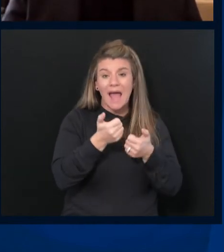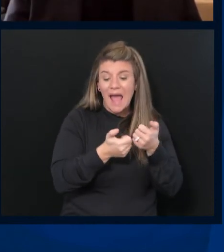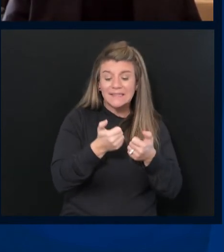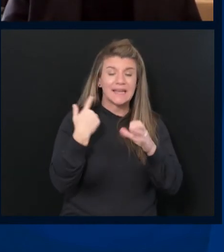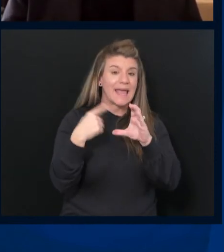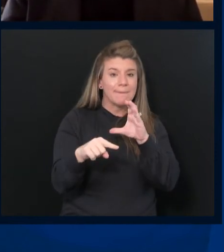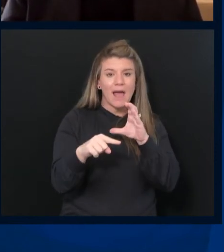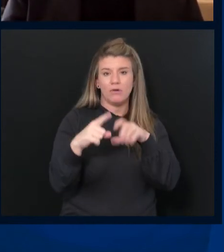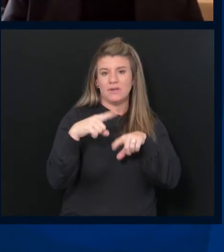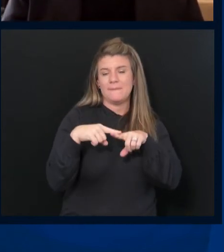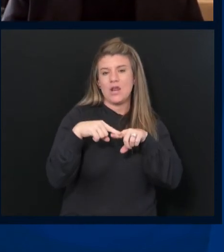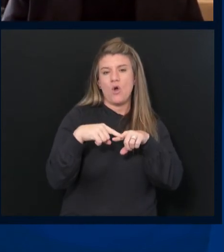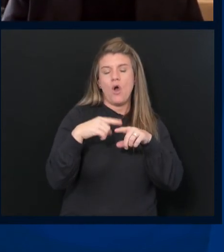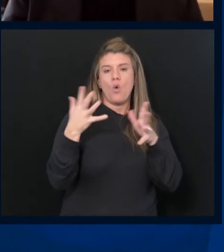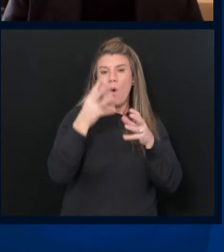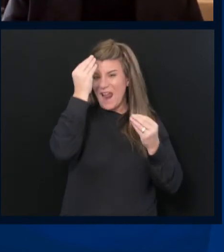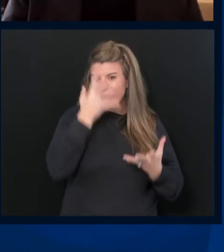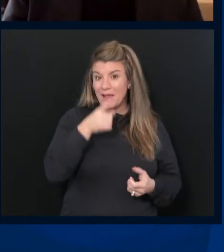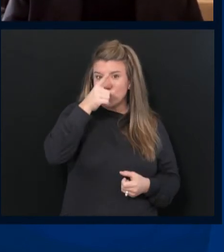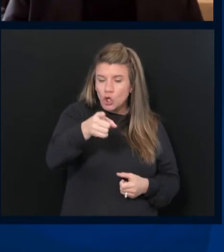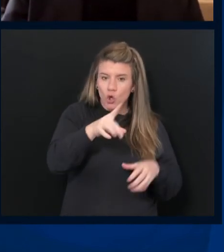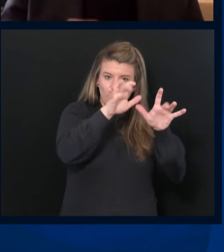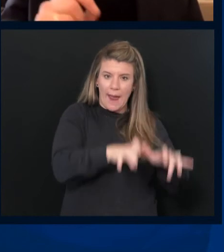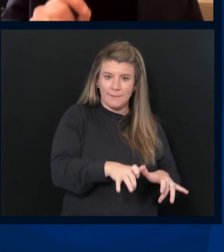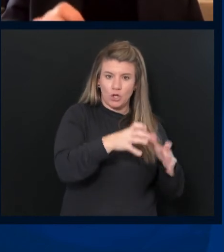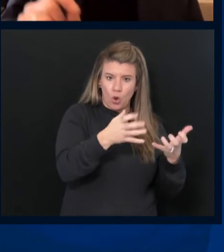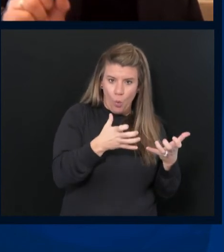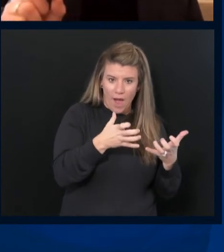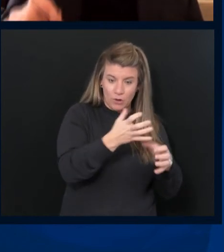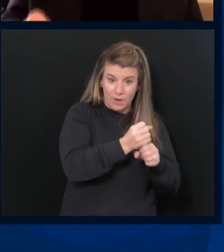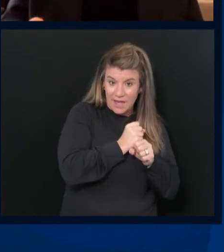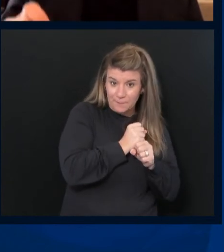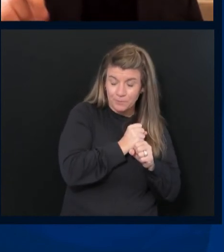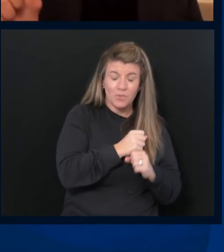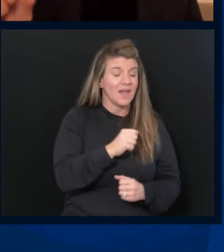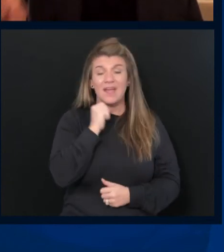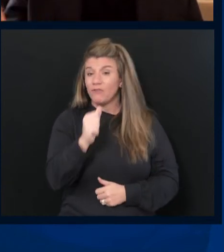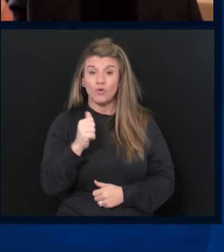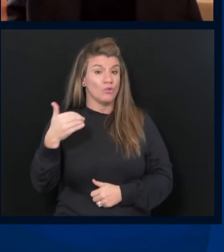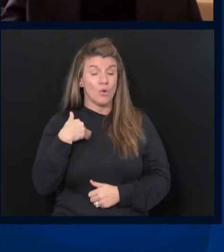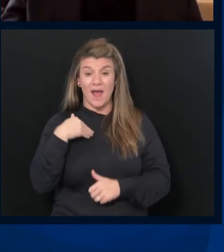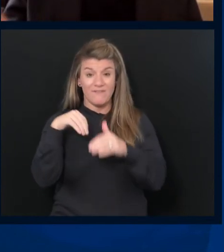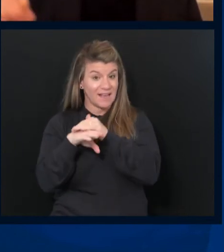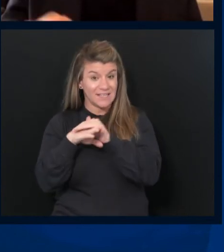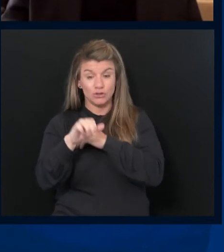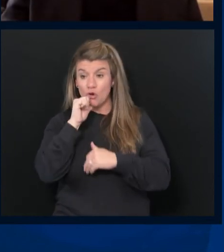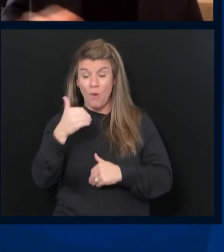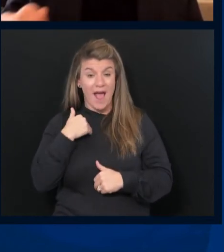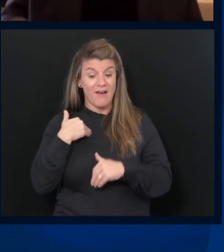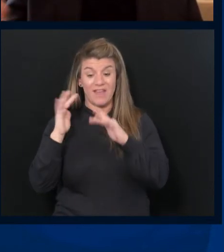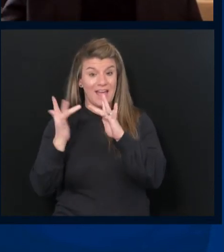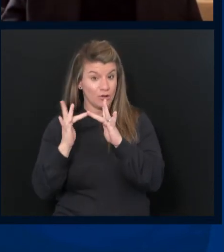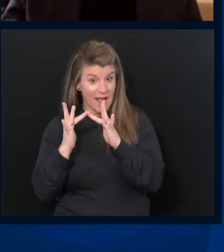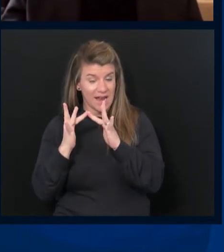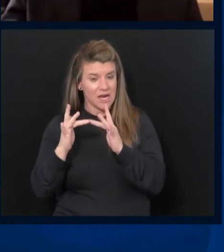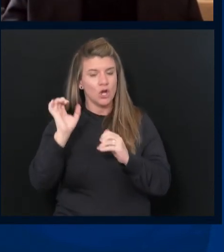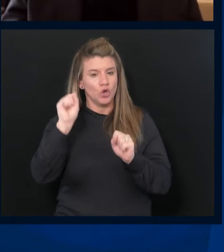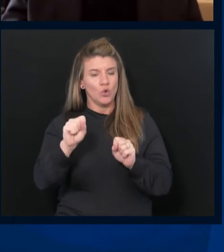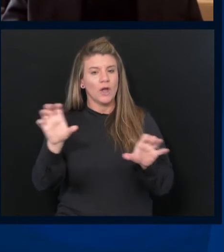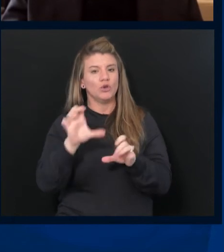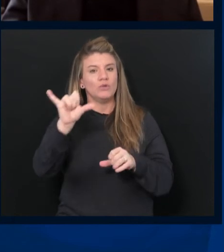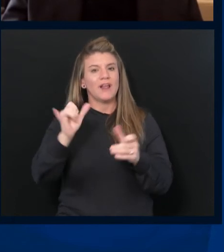email, depending on what information you include. If you don't have access to the internet connection, that can be done over